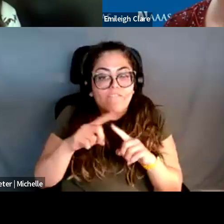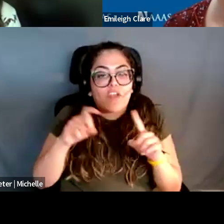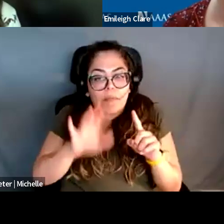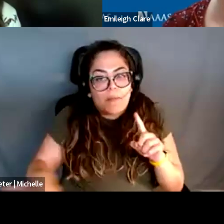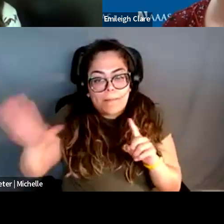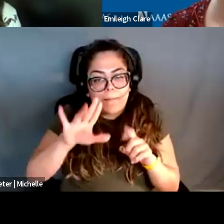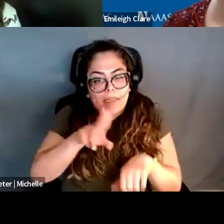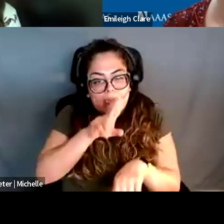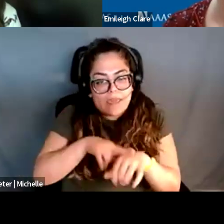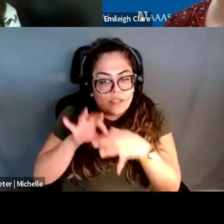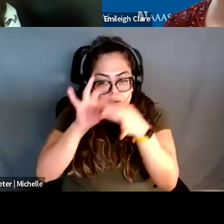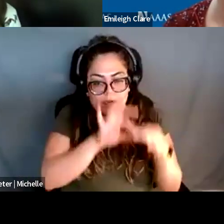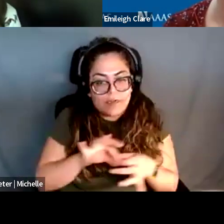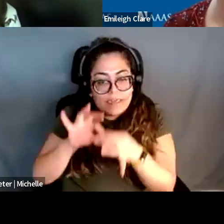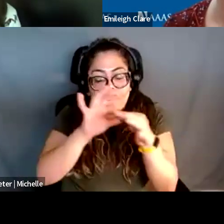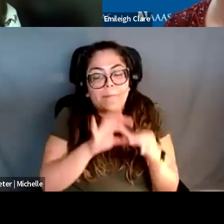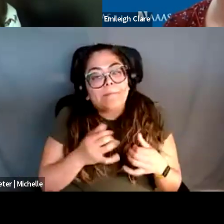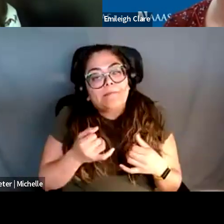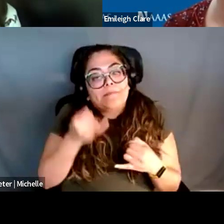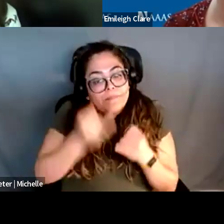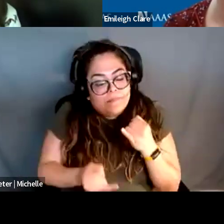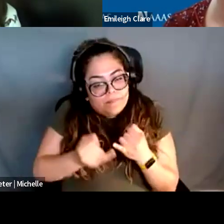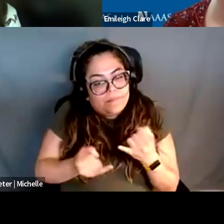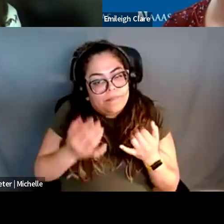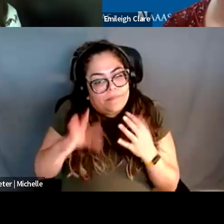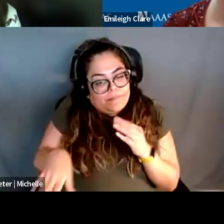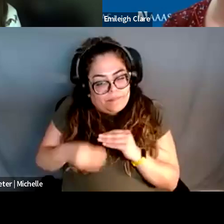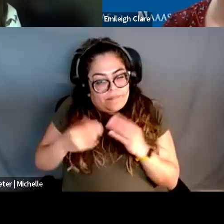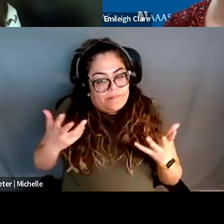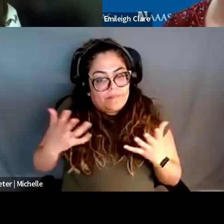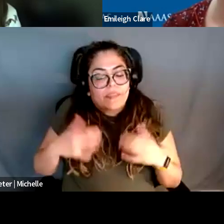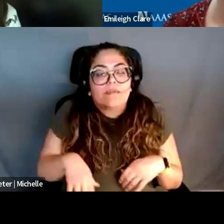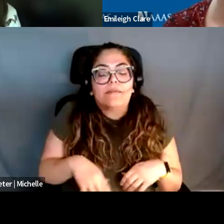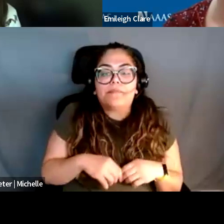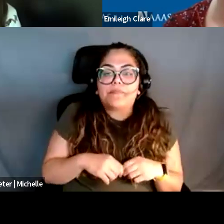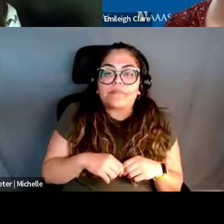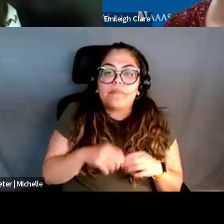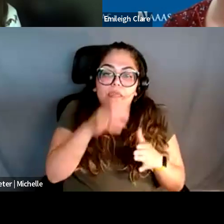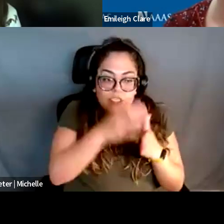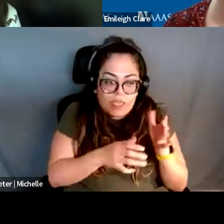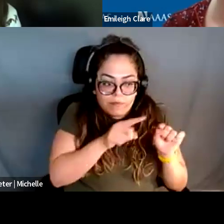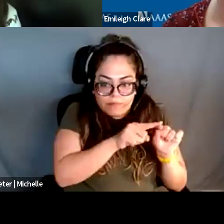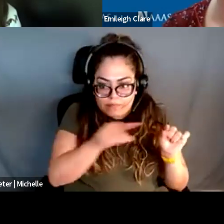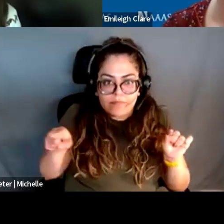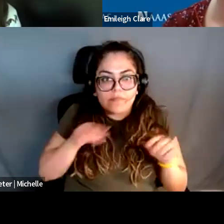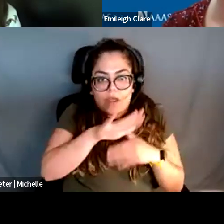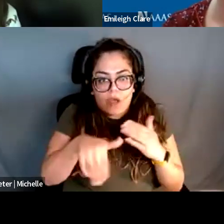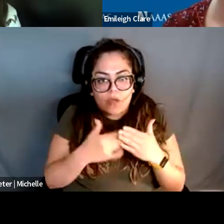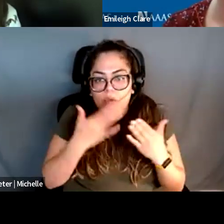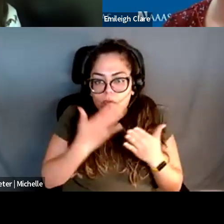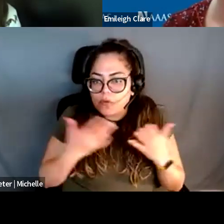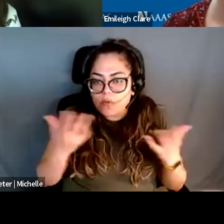well. And then lastly, I would just say, I think one of the things that our chapters are really good at doing in terms of leadership